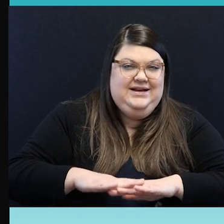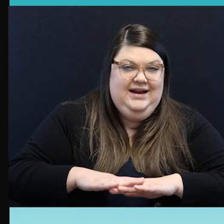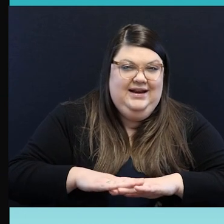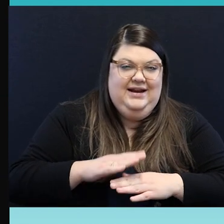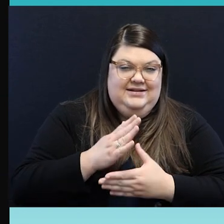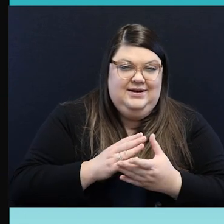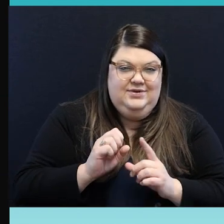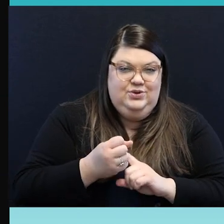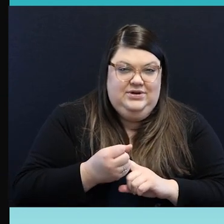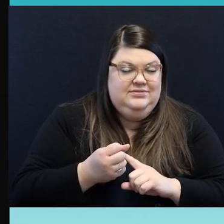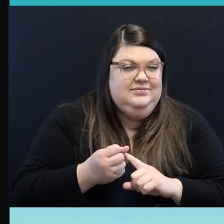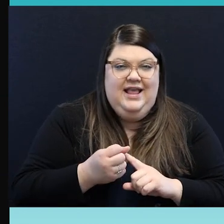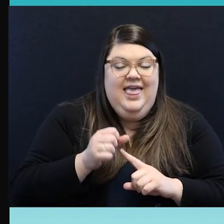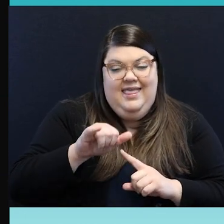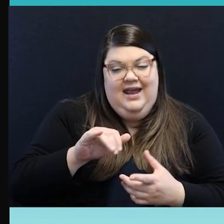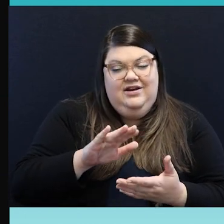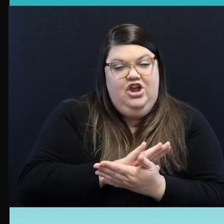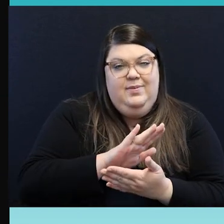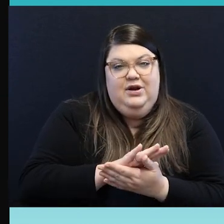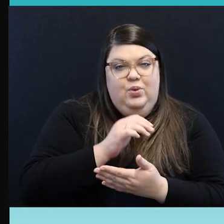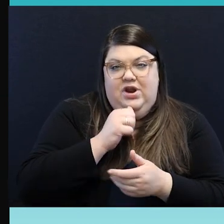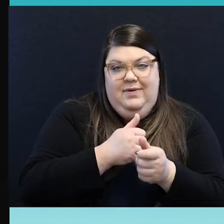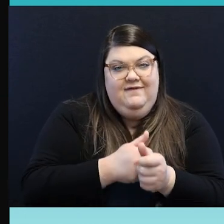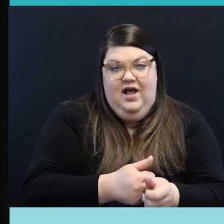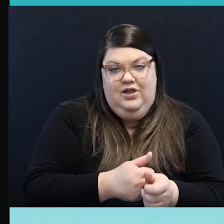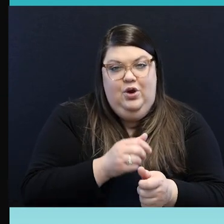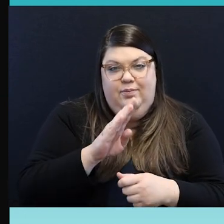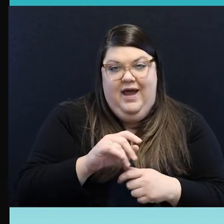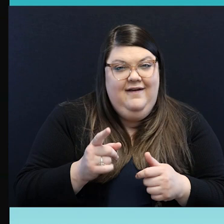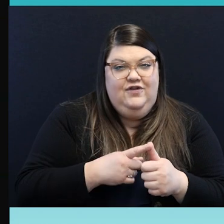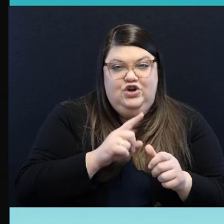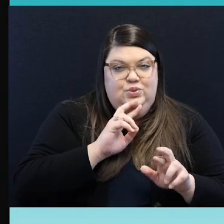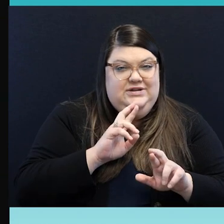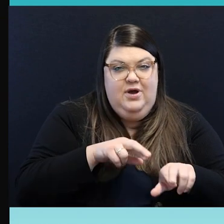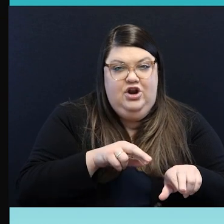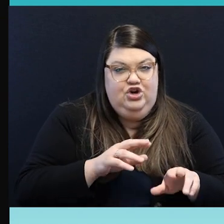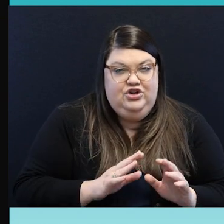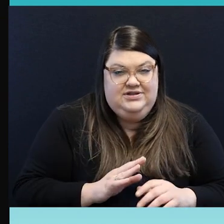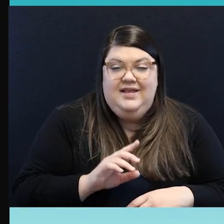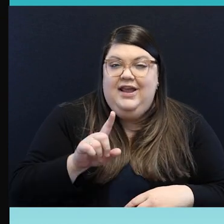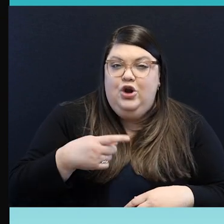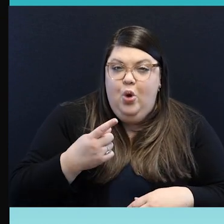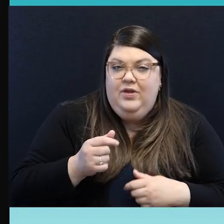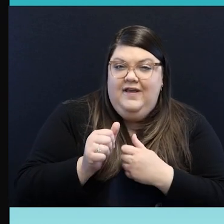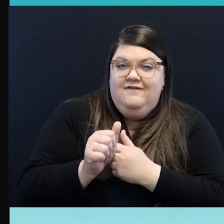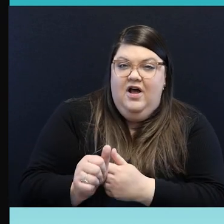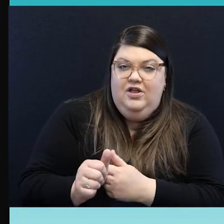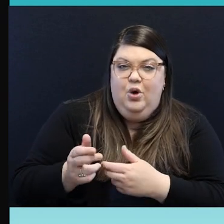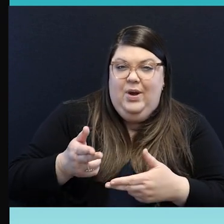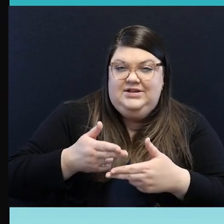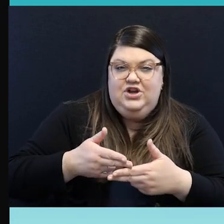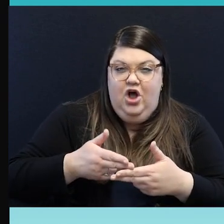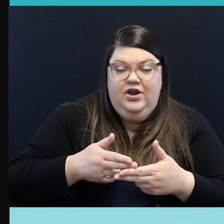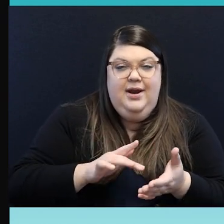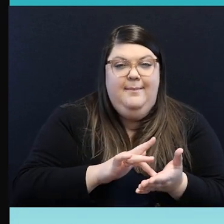that document is not going to be followed by first responders. They can only follow what's considered a